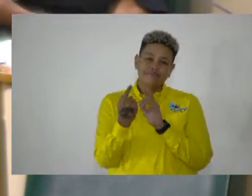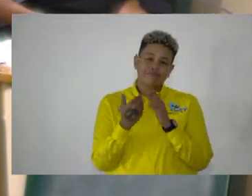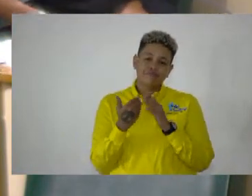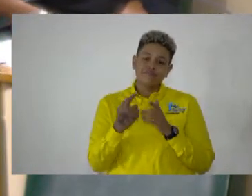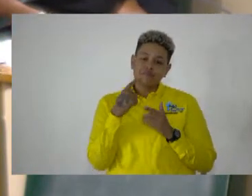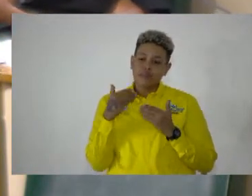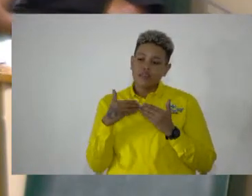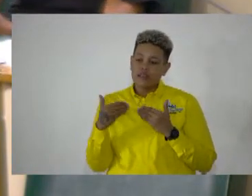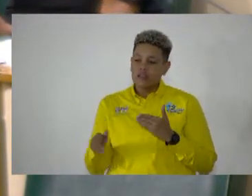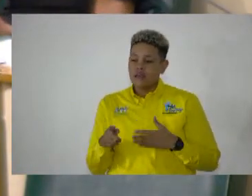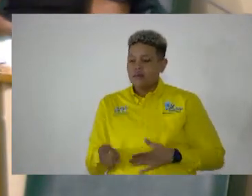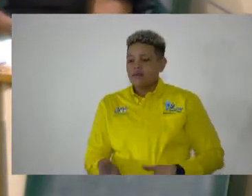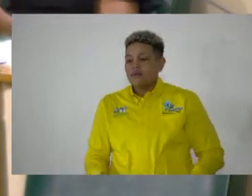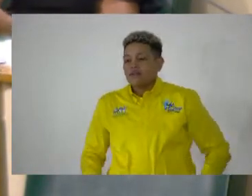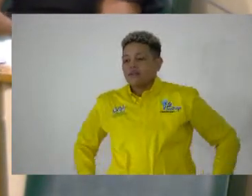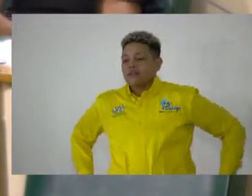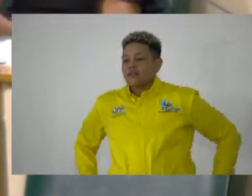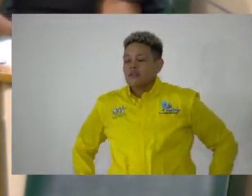and neighbor,